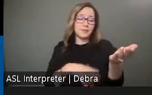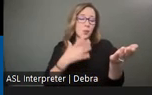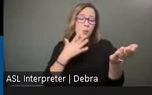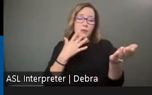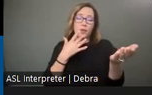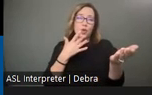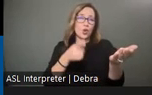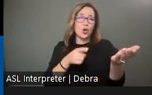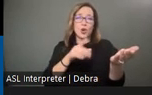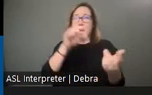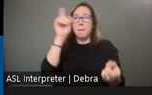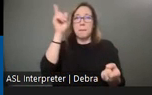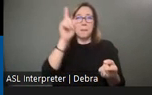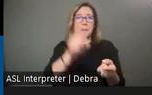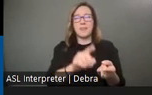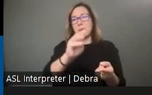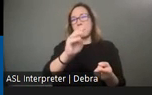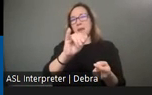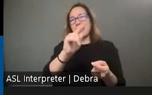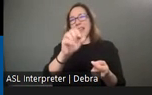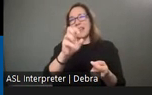folks handle in their publications.